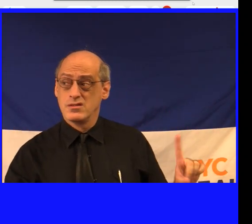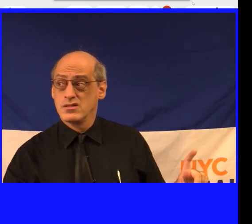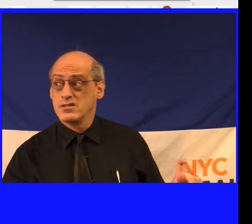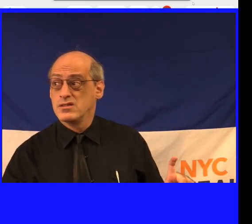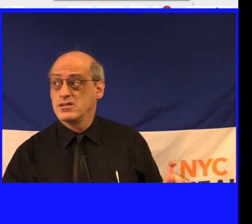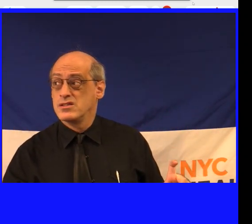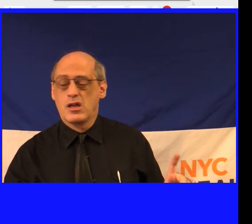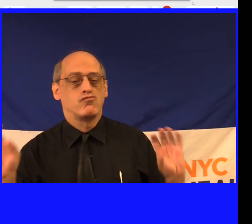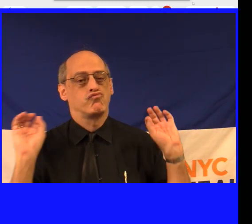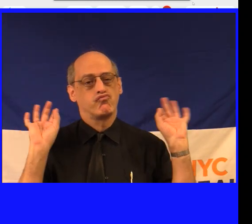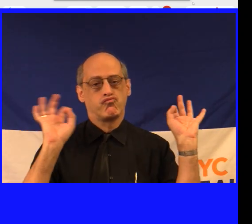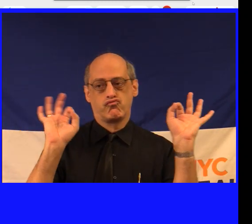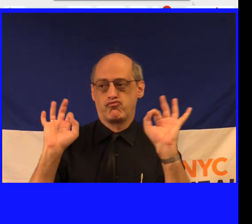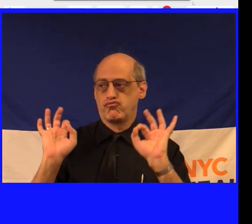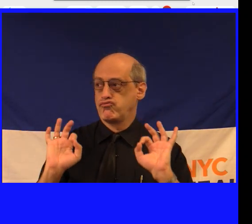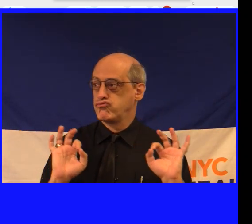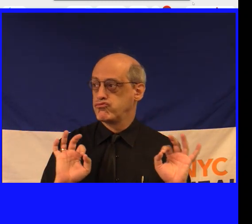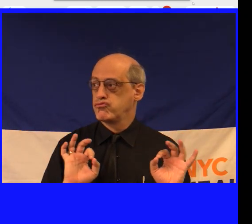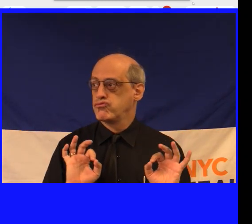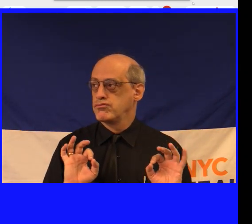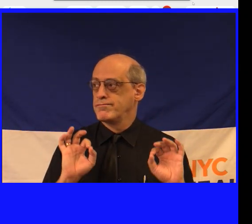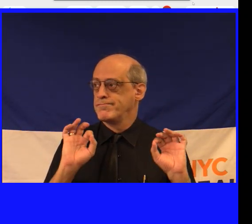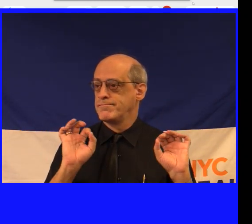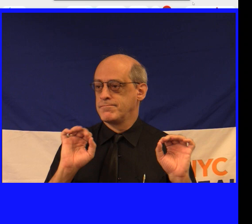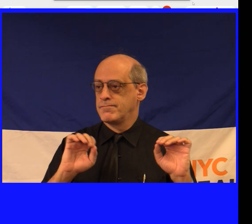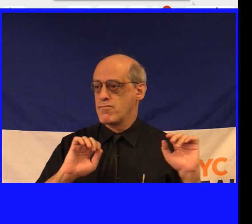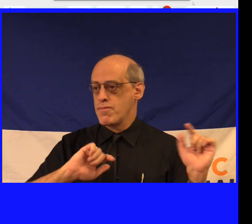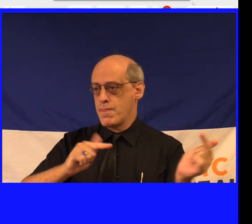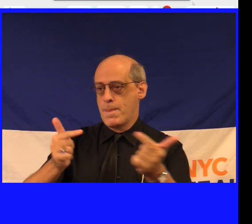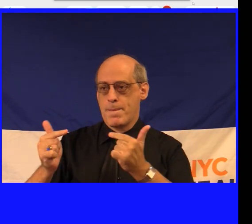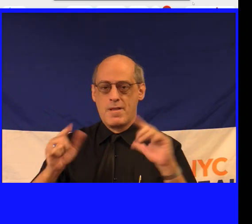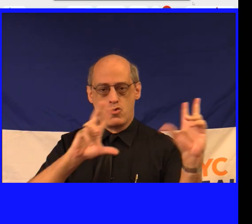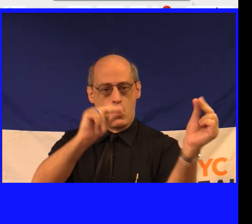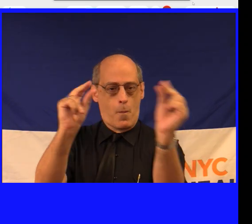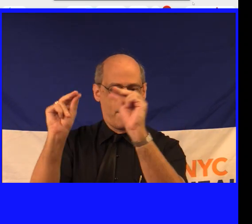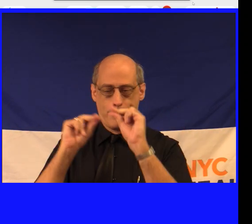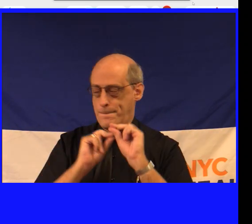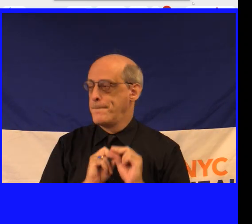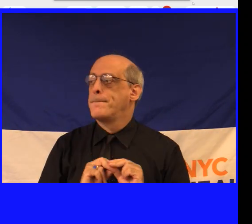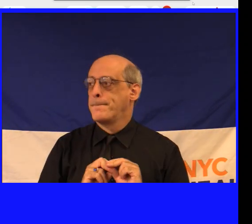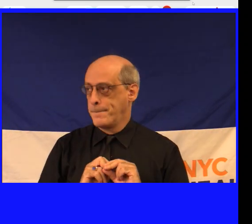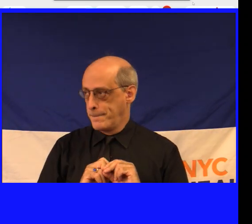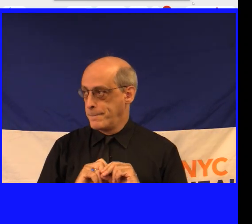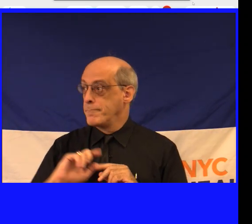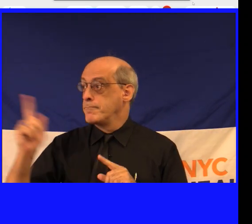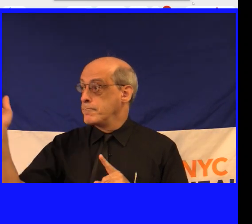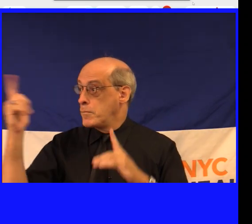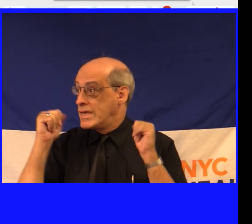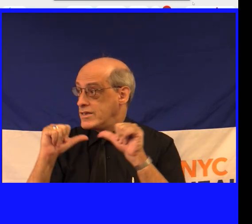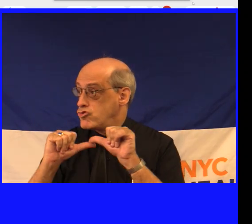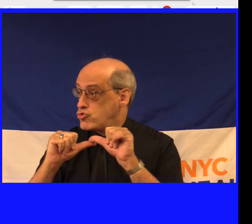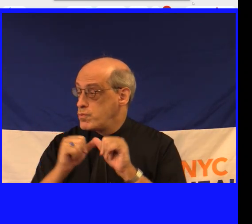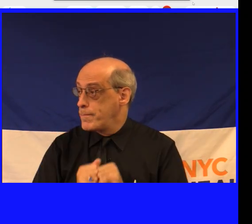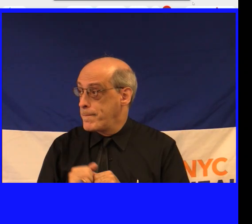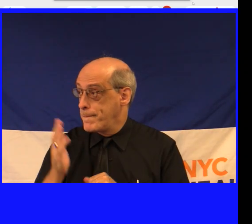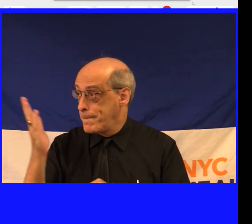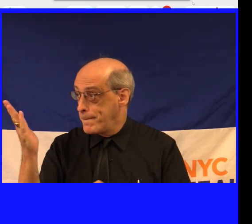No, thanks. No, thank you. Jay, do you want to continue?